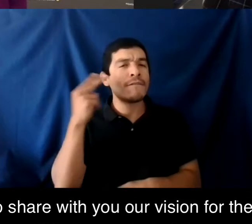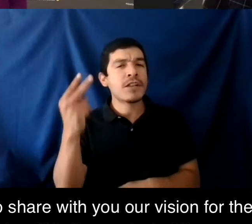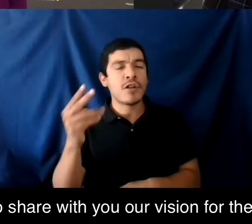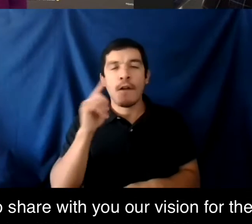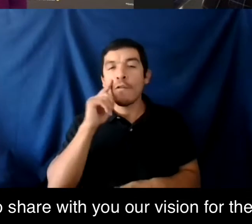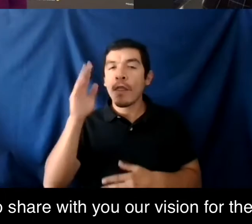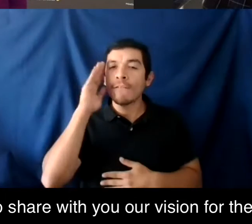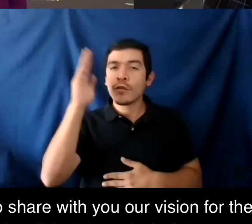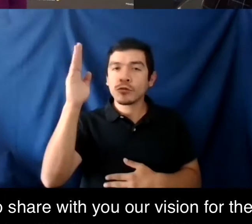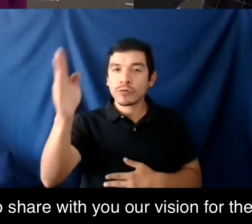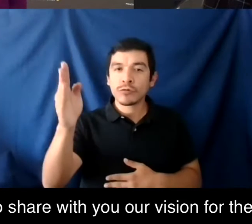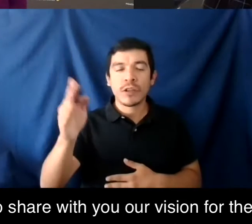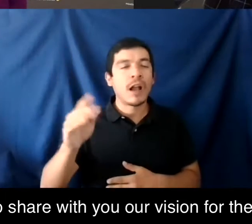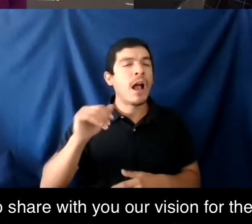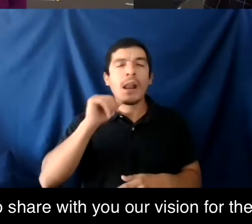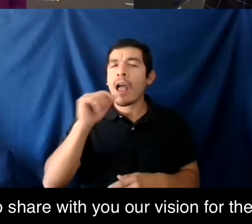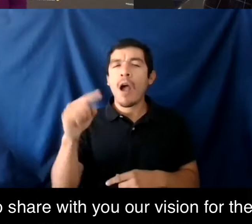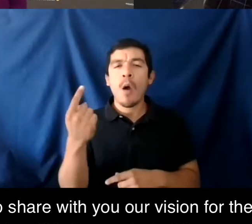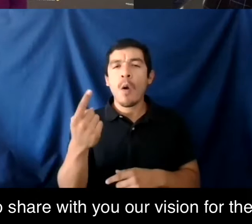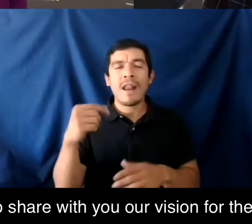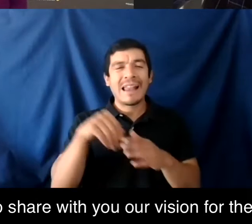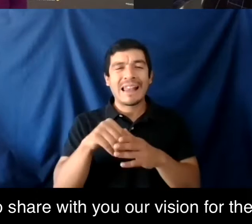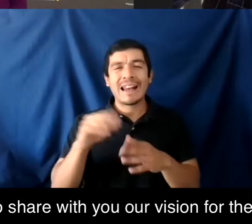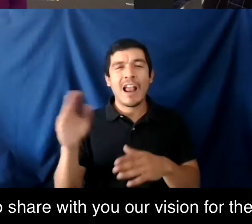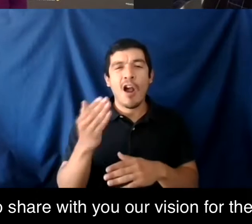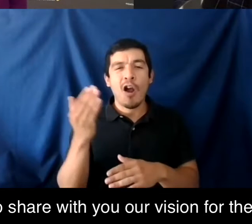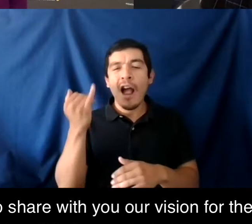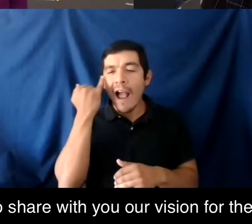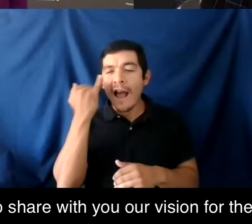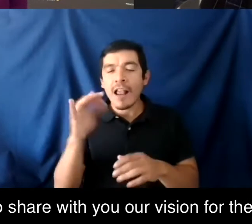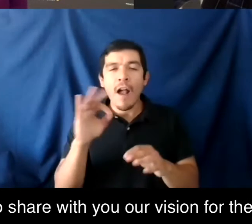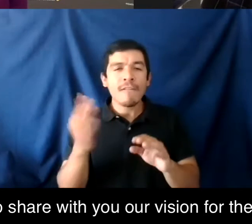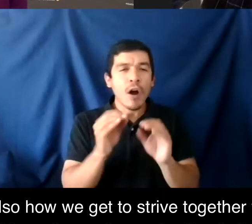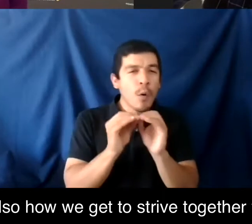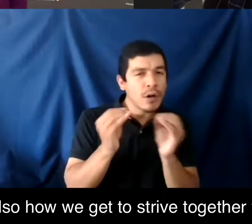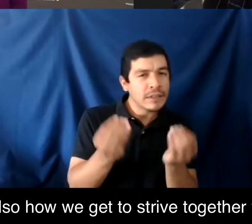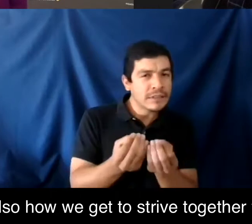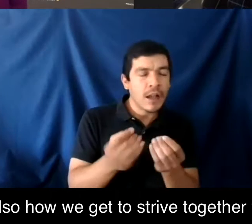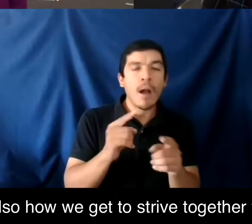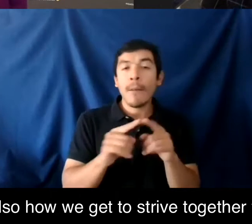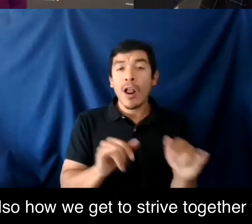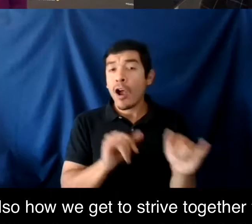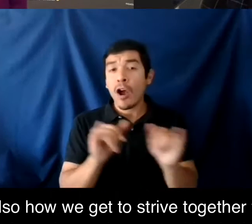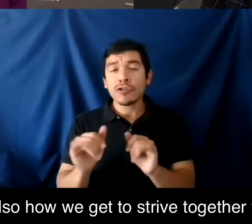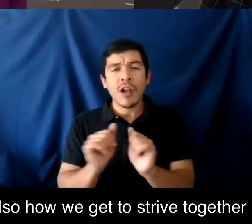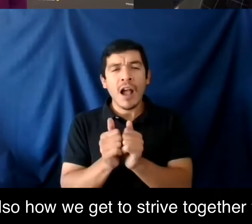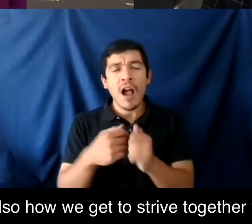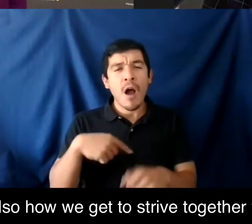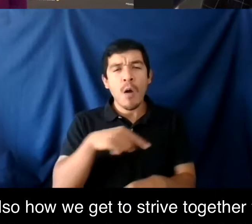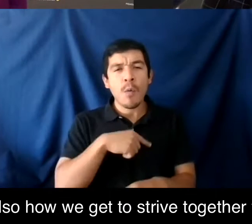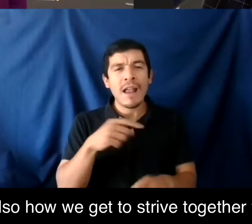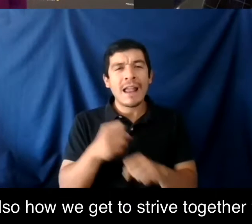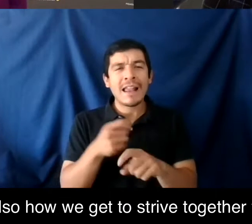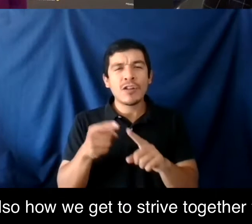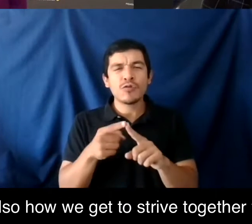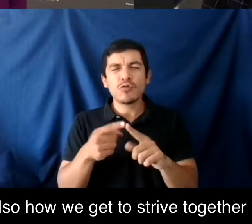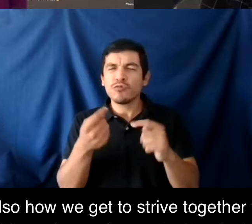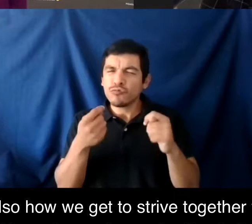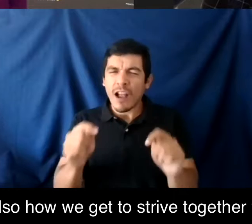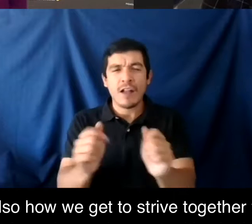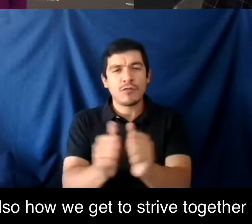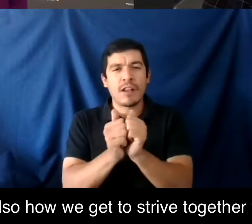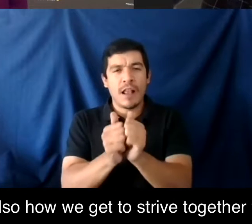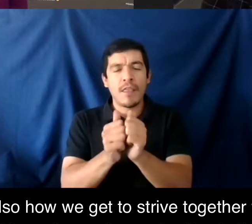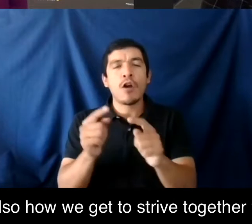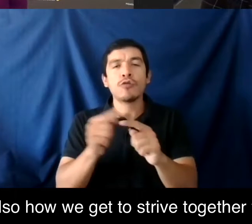the future, not only within the context of the organization, but also how we get to strive together